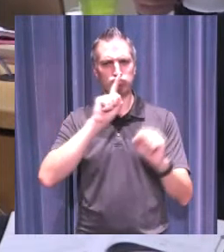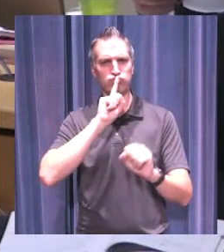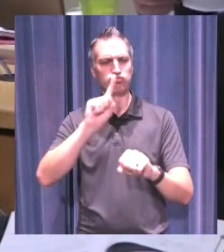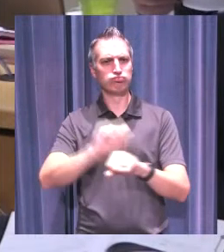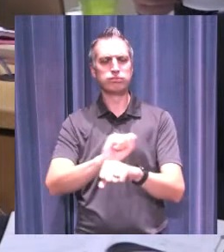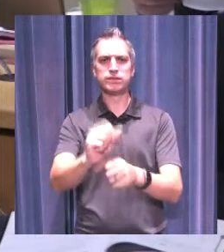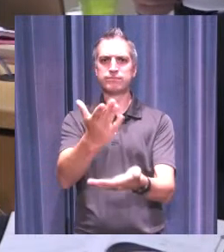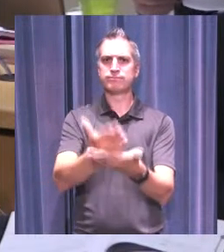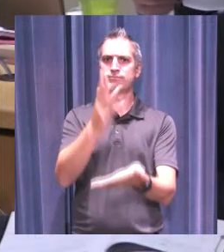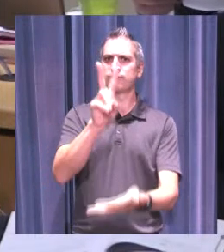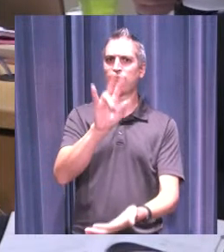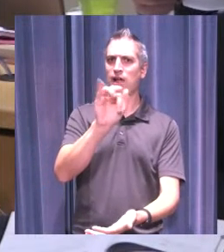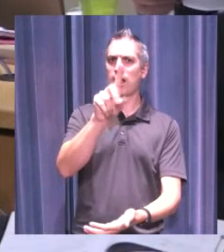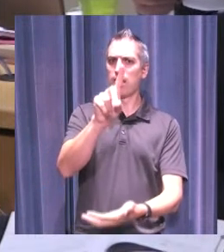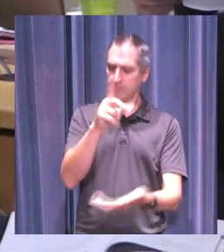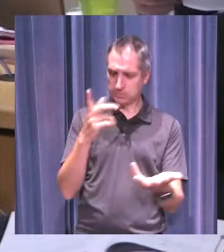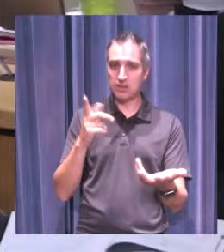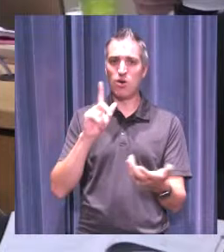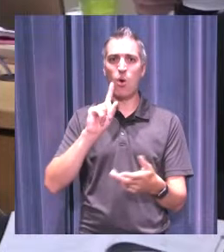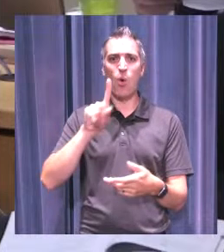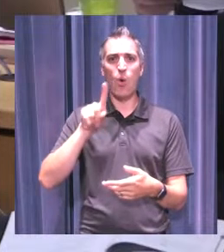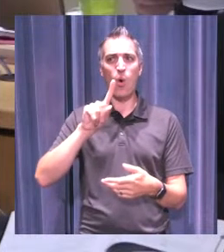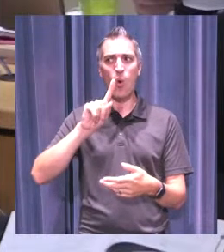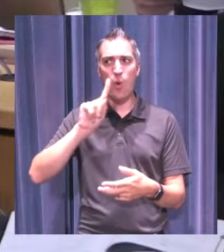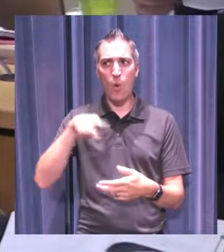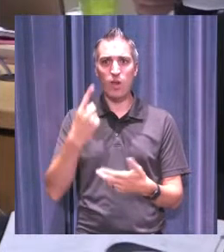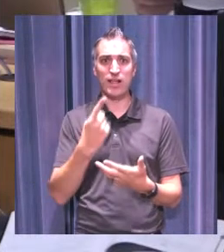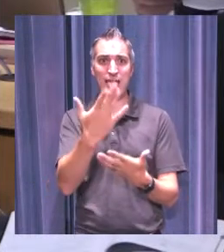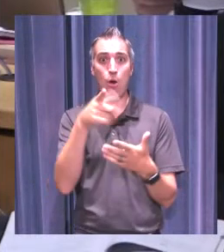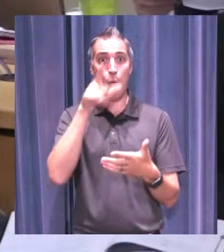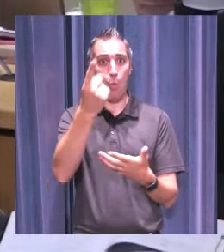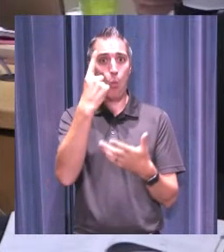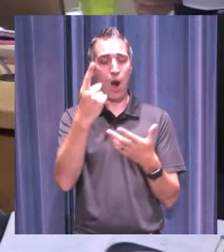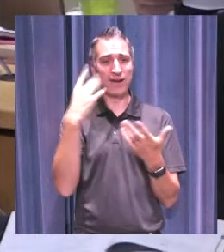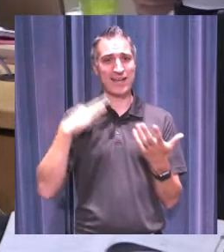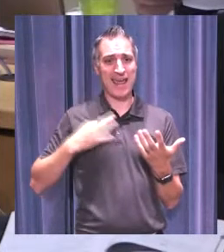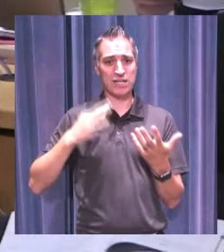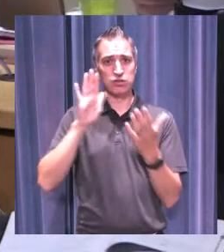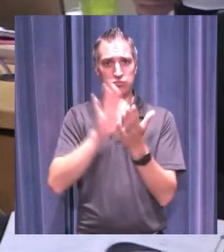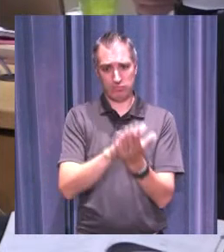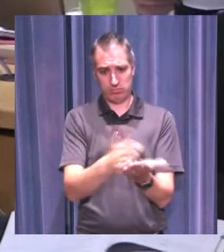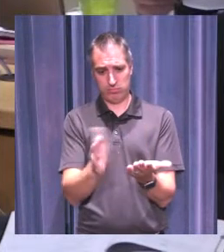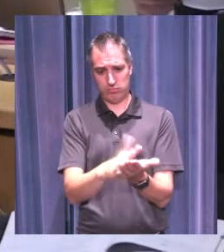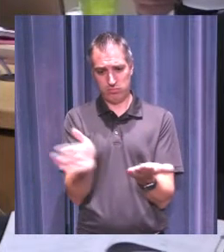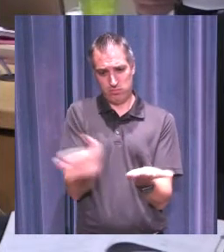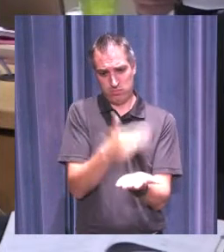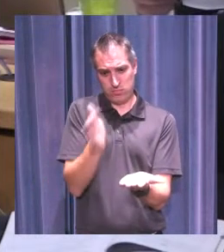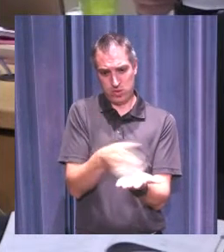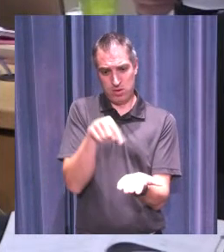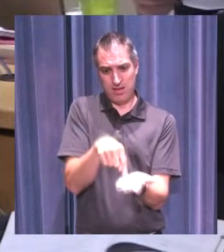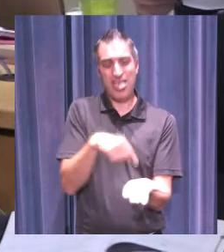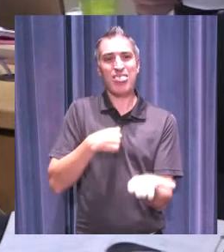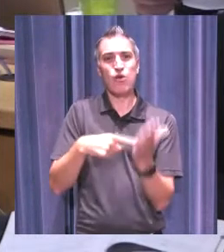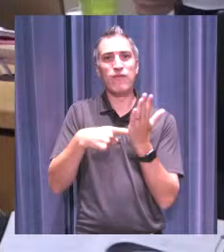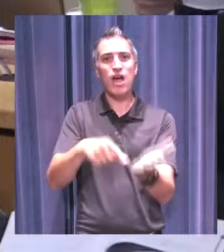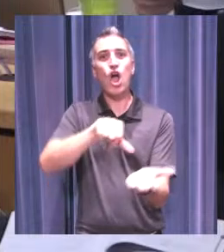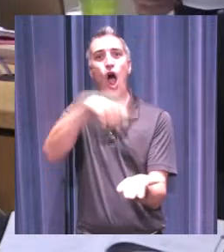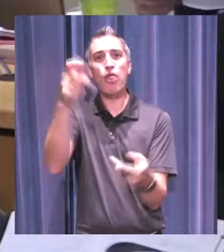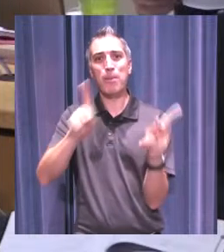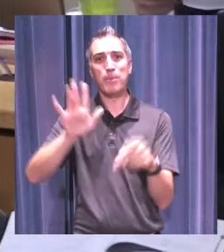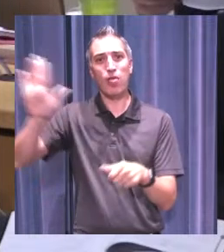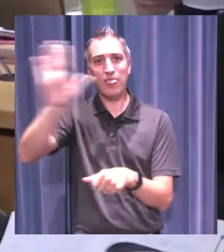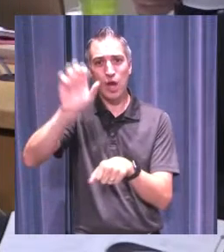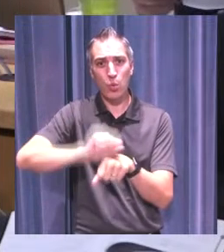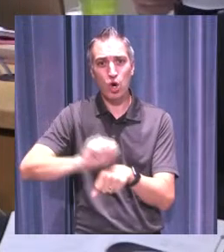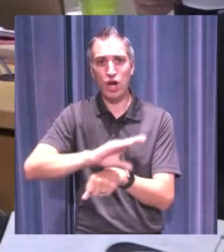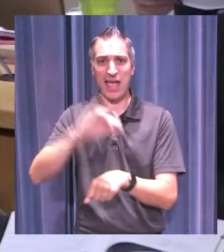one. Yet it allowed only this one candidate to reference notes that may reflect others' work and ideas, and possibly may